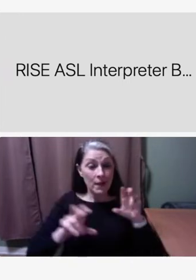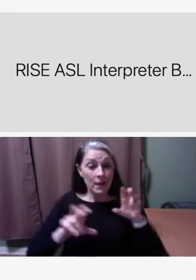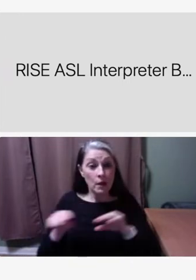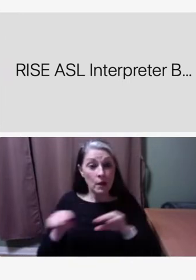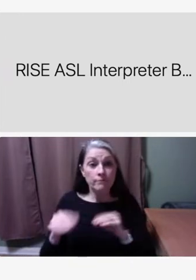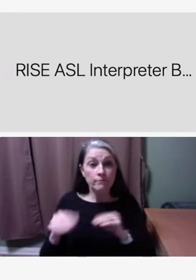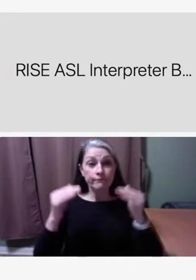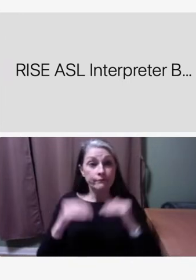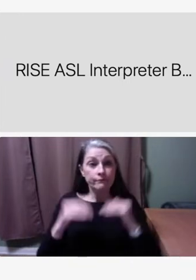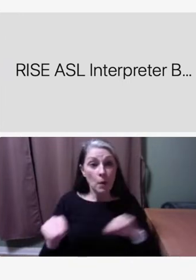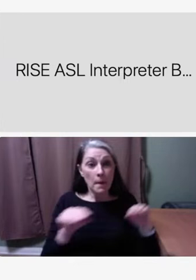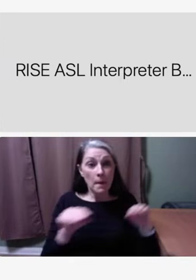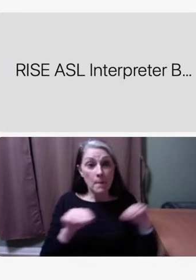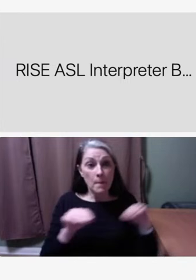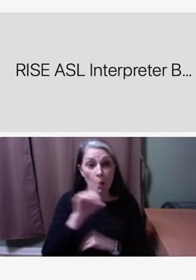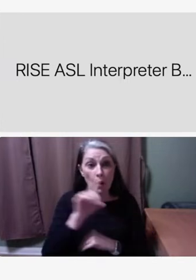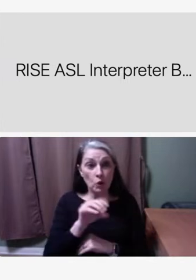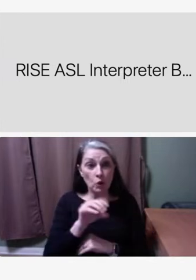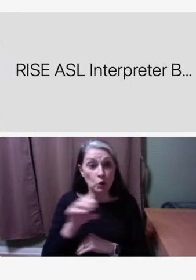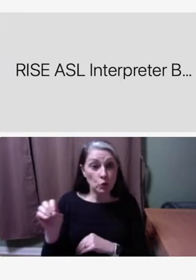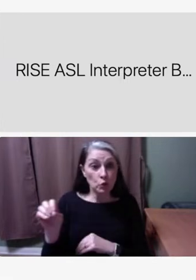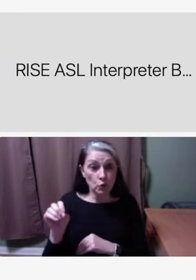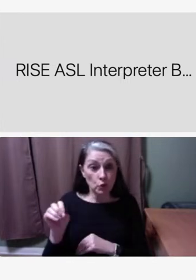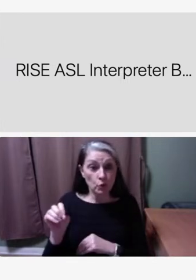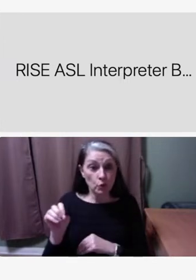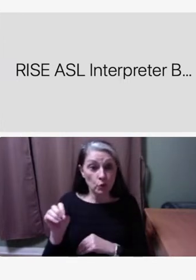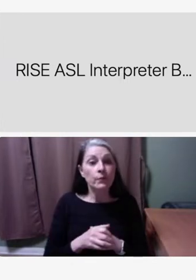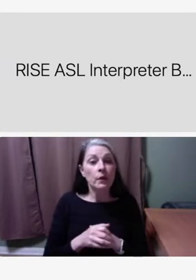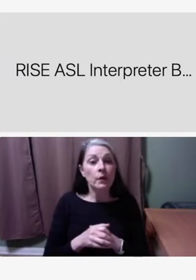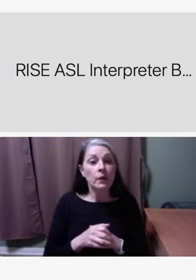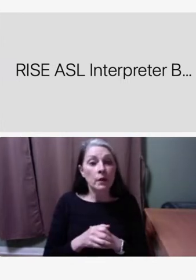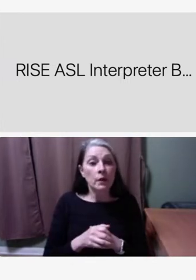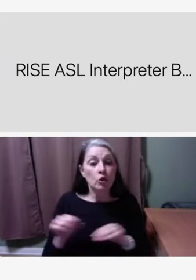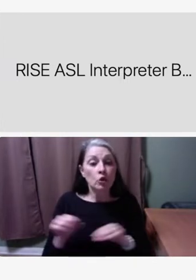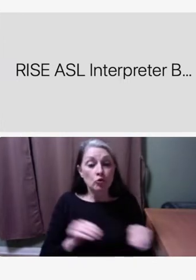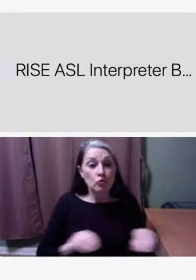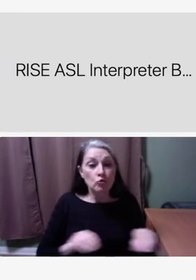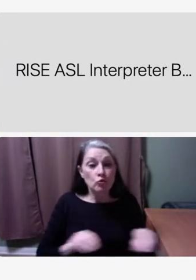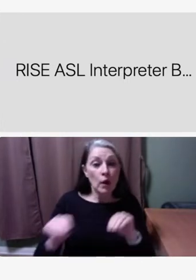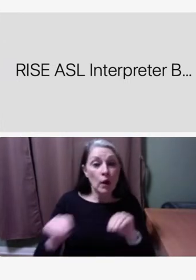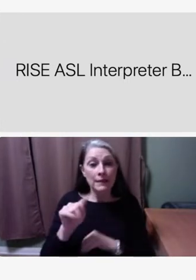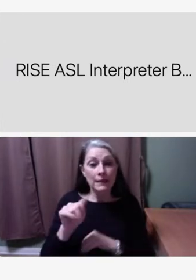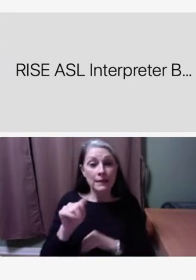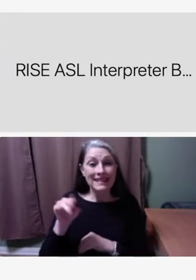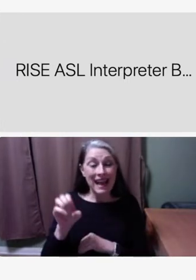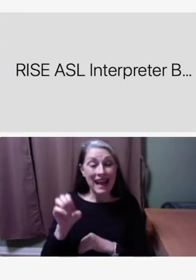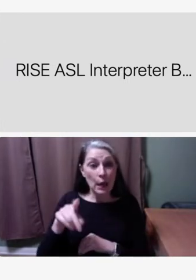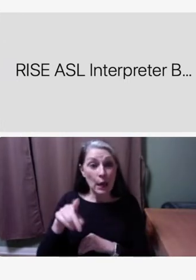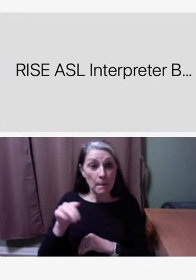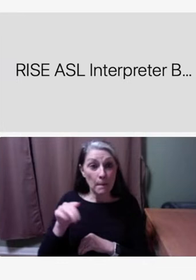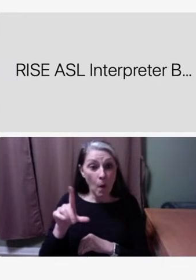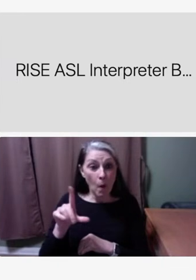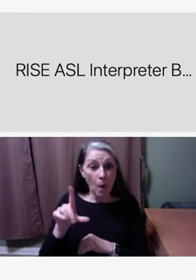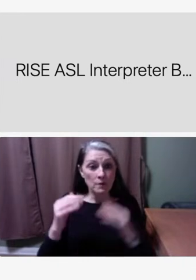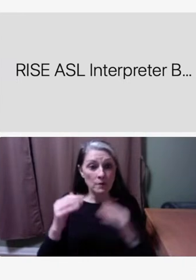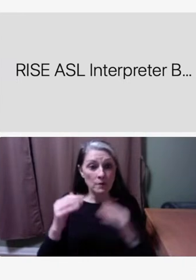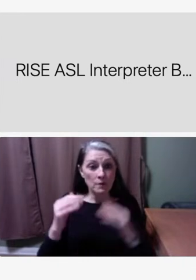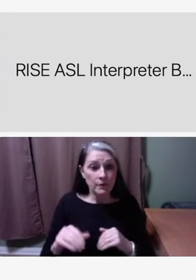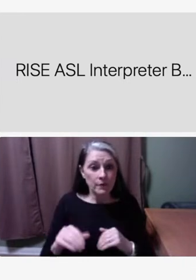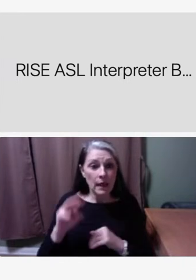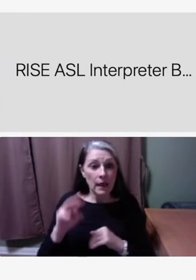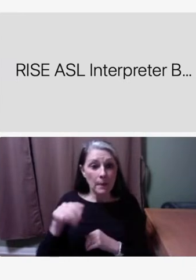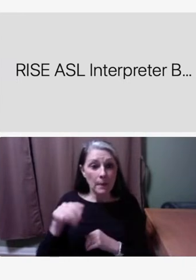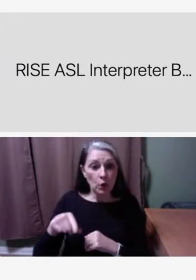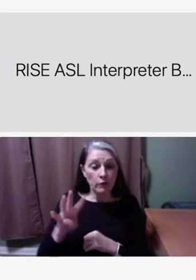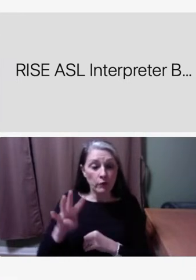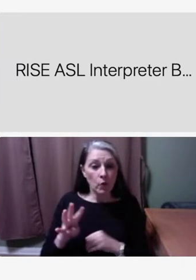classes, the traveling tide pools, which is to support the marine biology classes, and the mini quarter celebrations, award celebrations, mini quarter 4 and mini